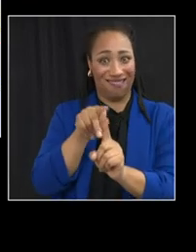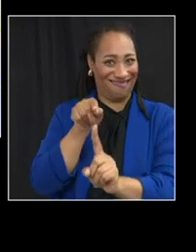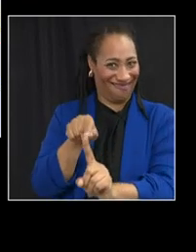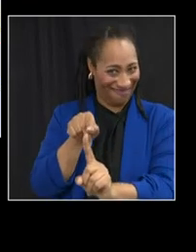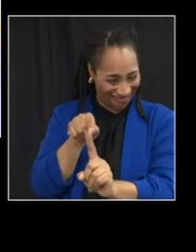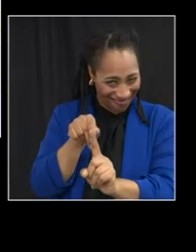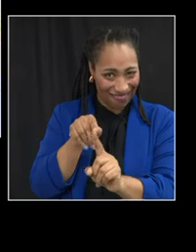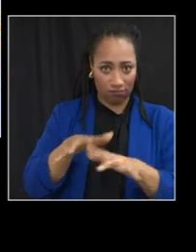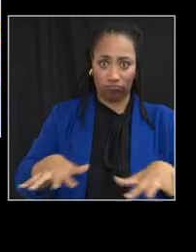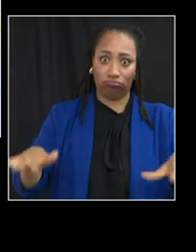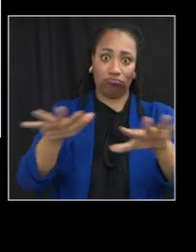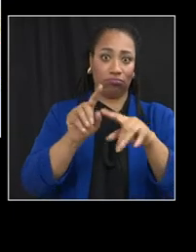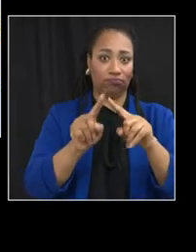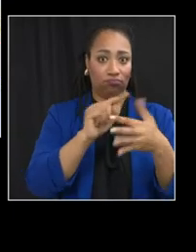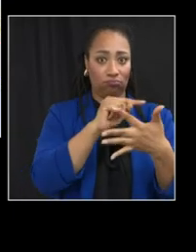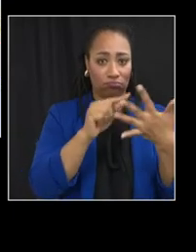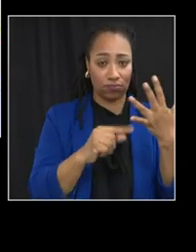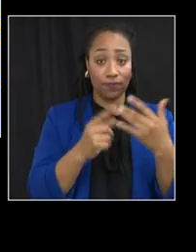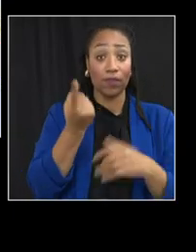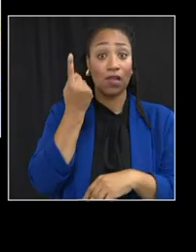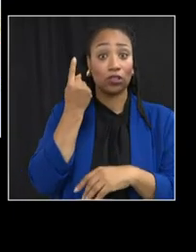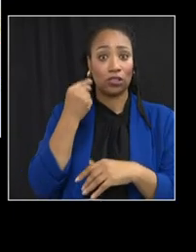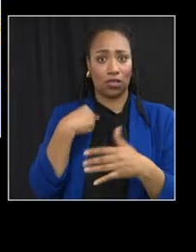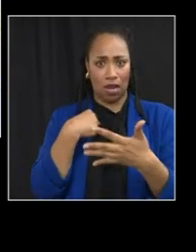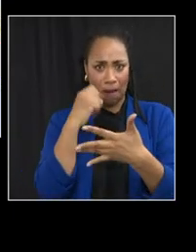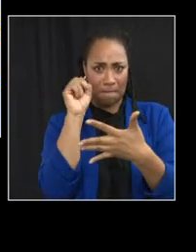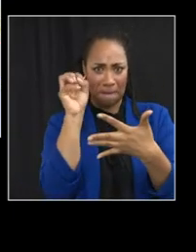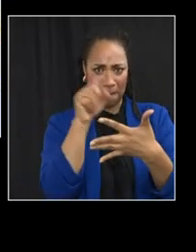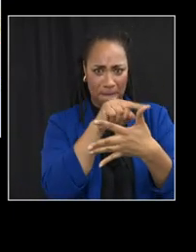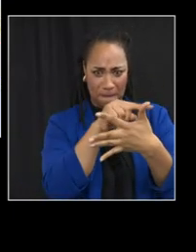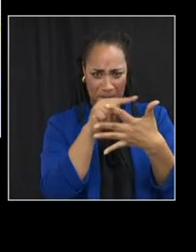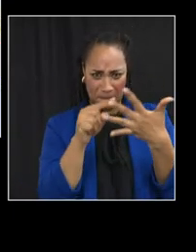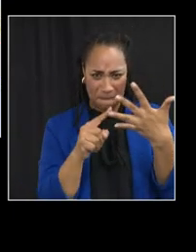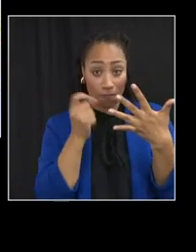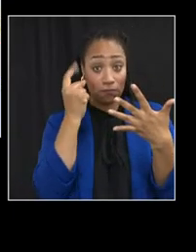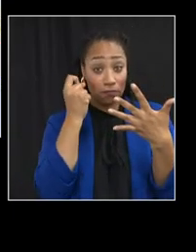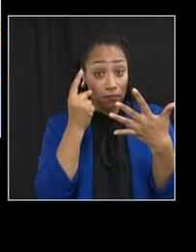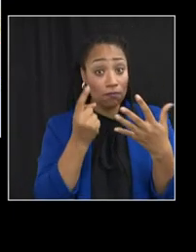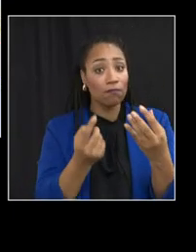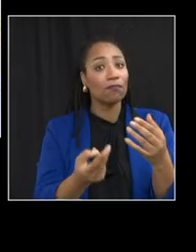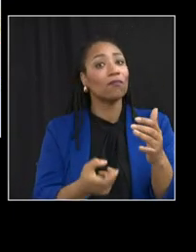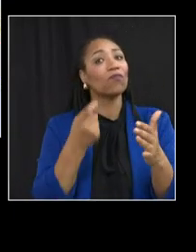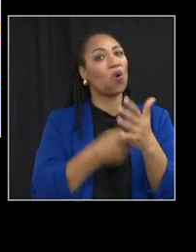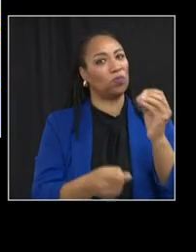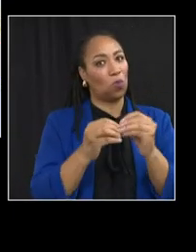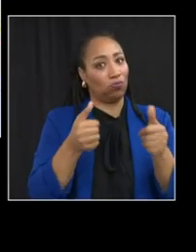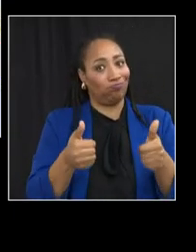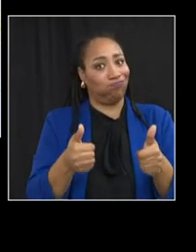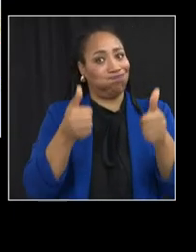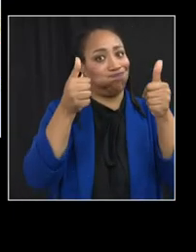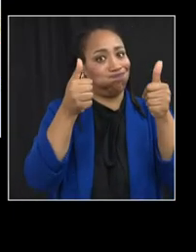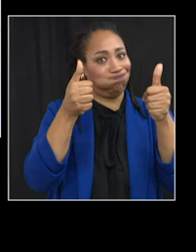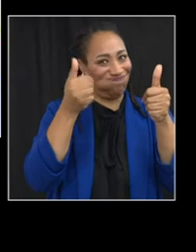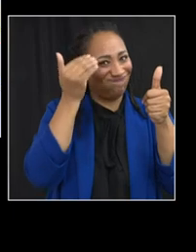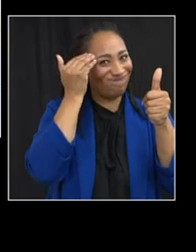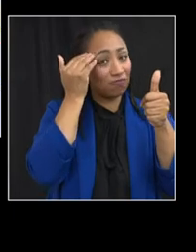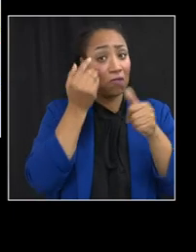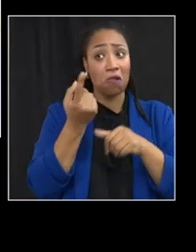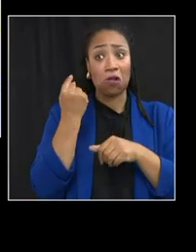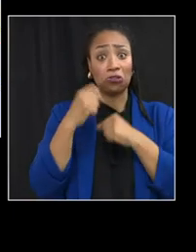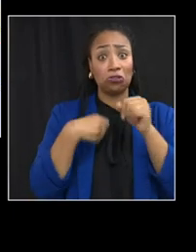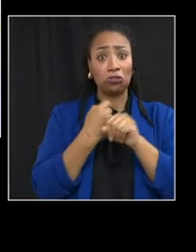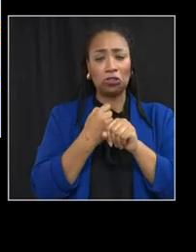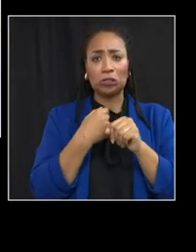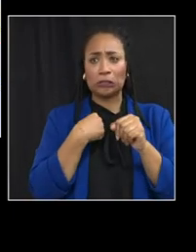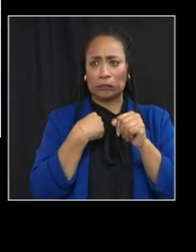they cost more this year. The same things, you know this. They cost more this year. So in order to keep